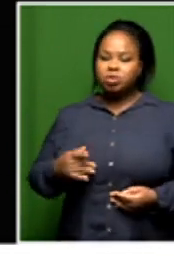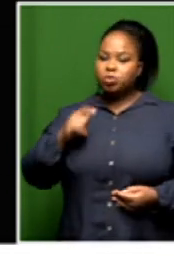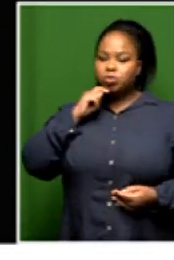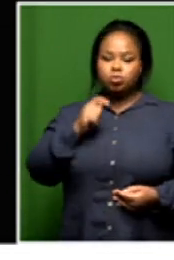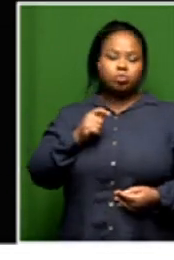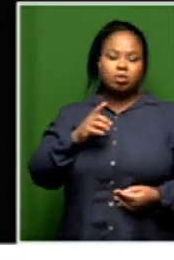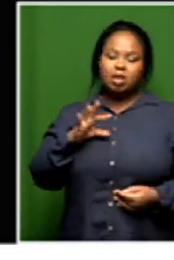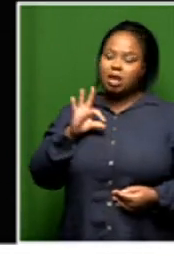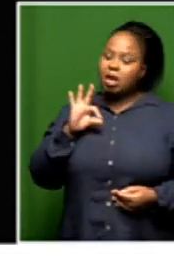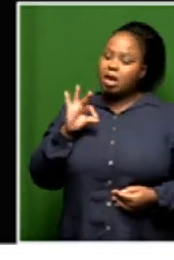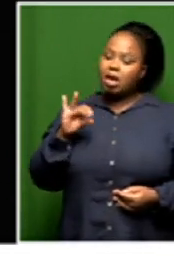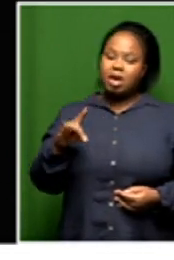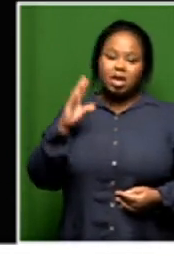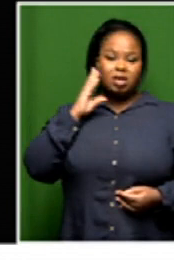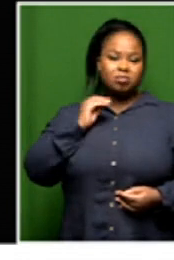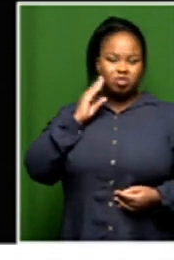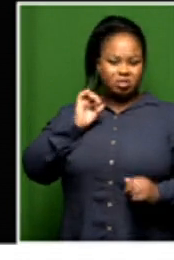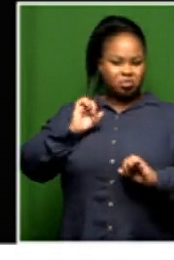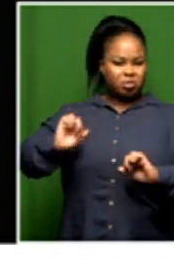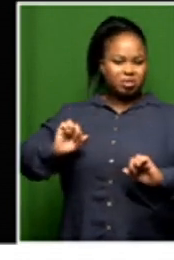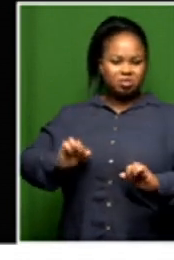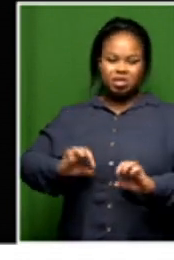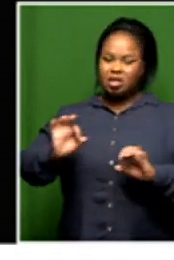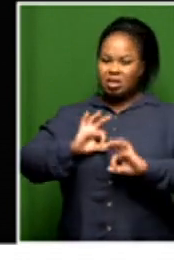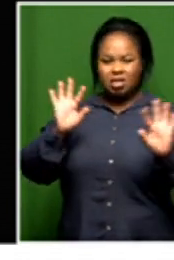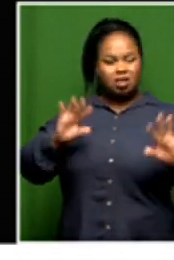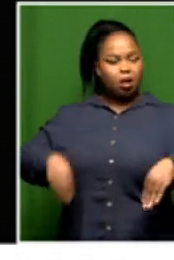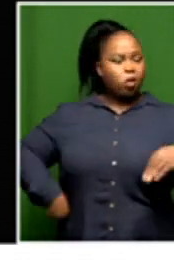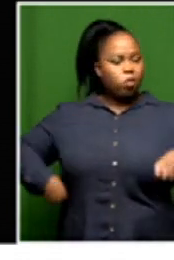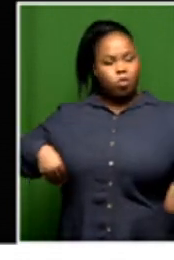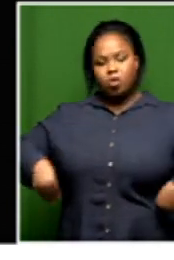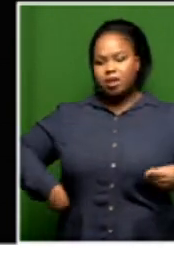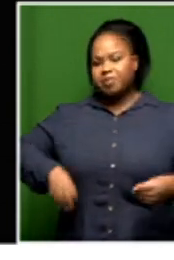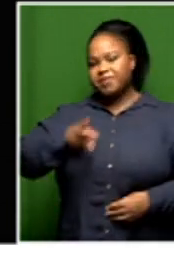on a daily basis, is permeated with corruption,